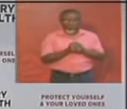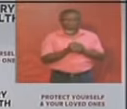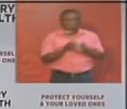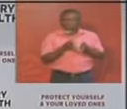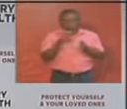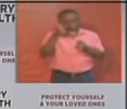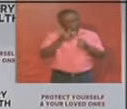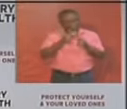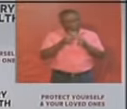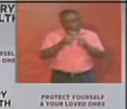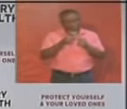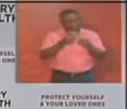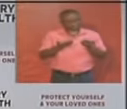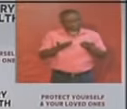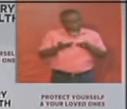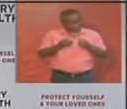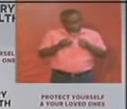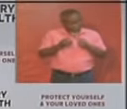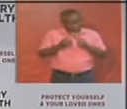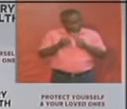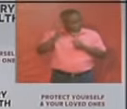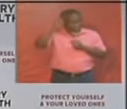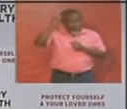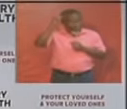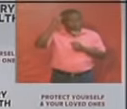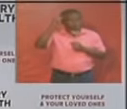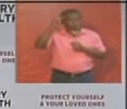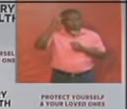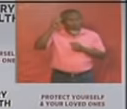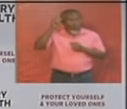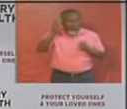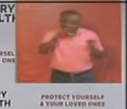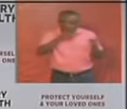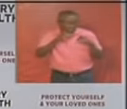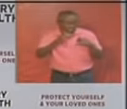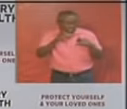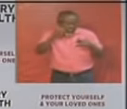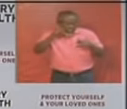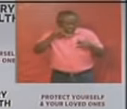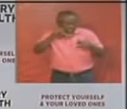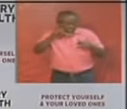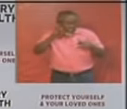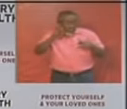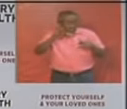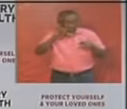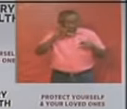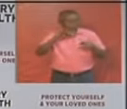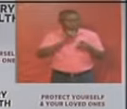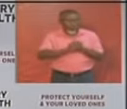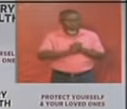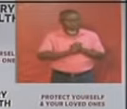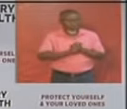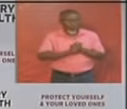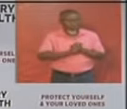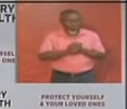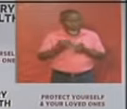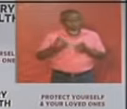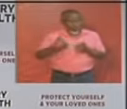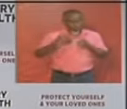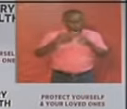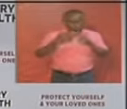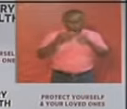for the AstraZeneca vaccines that are coming in via the COVAX facility. We tested the delivery